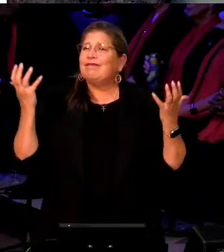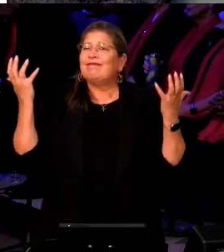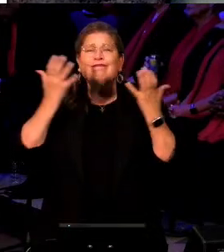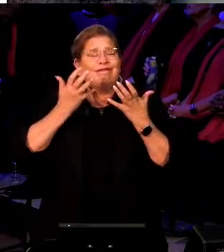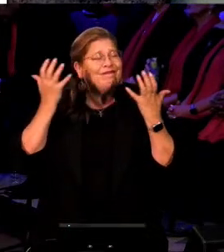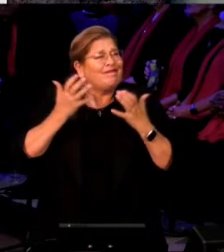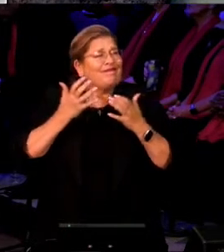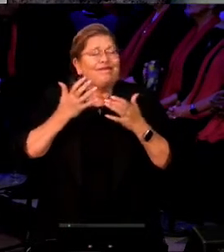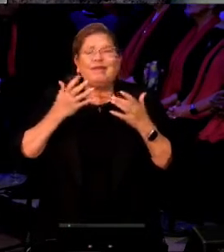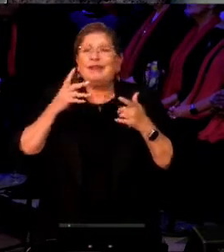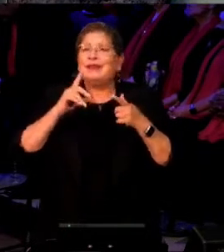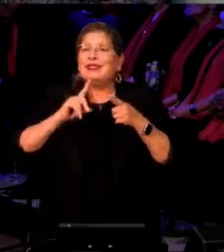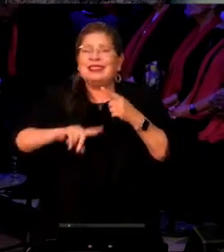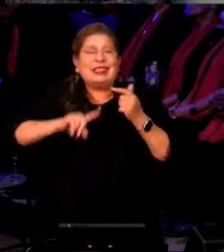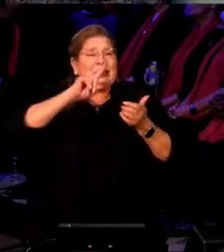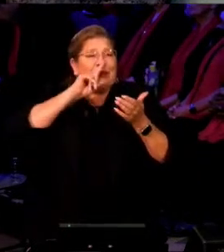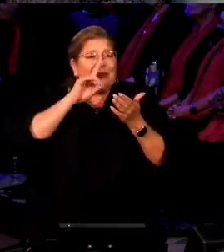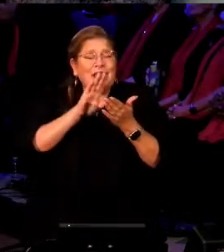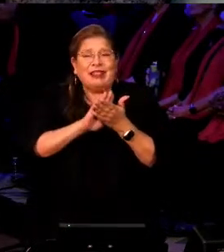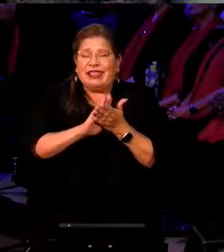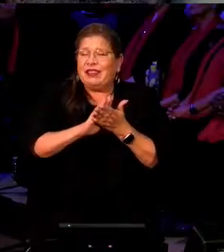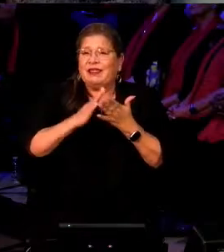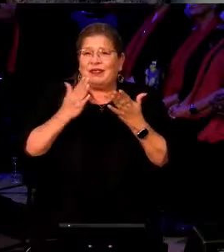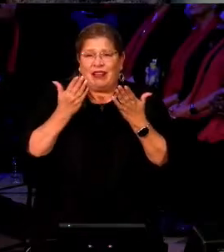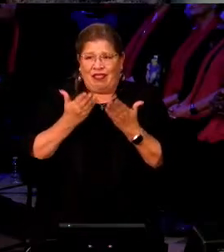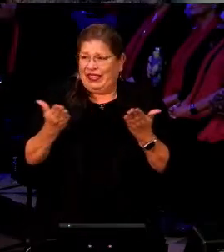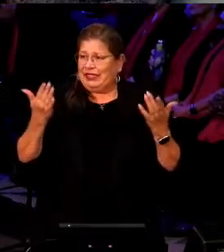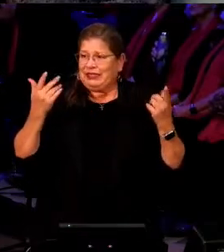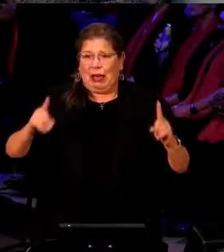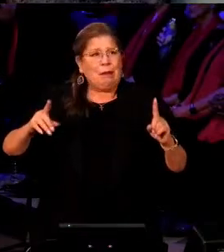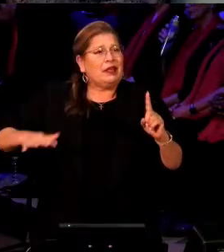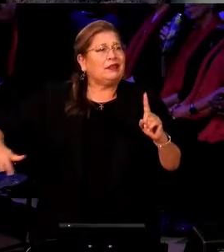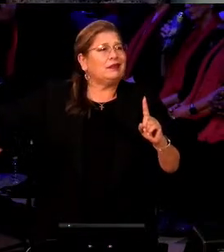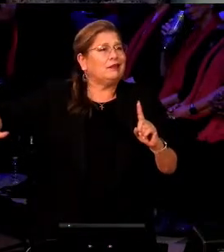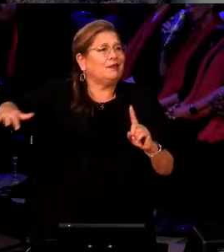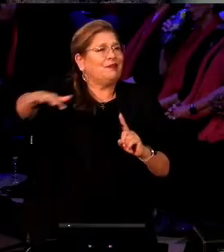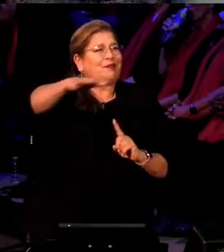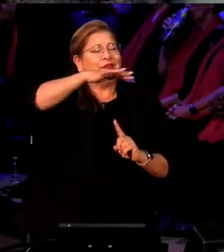outstanding, outrageous things happen around him.